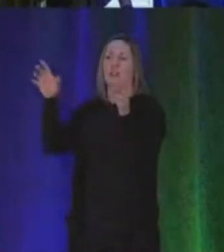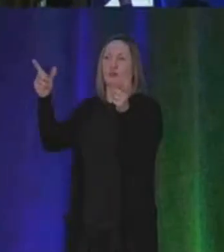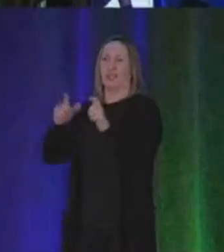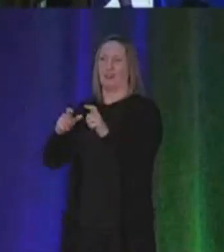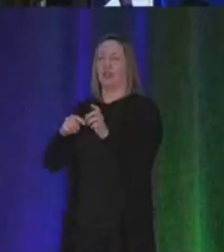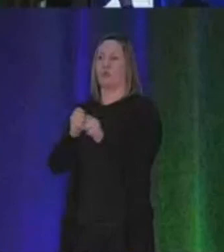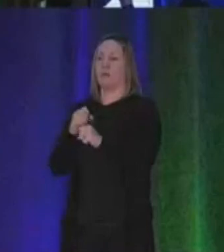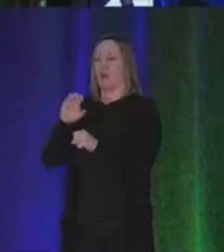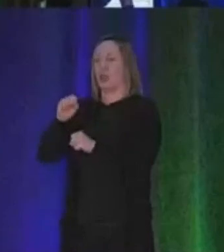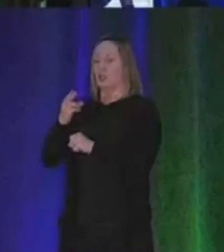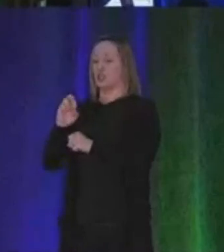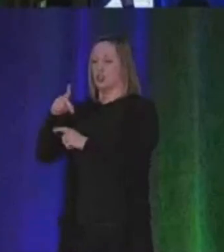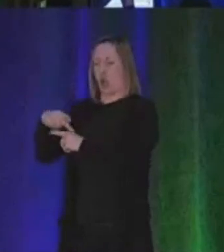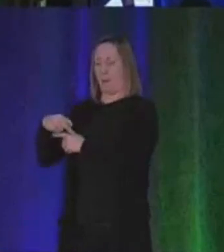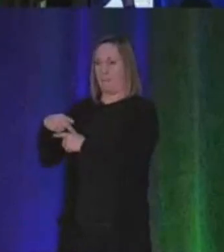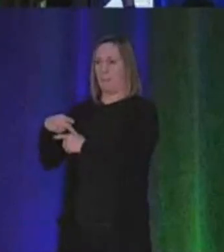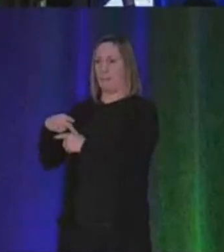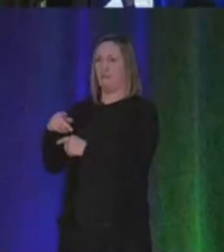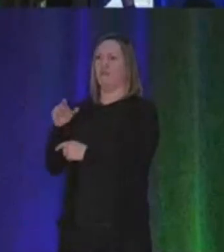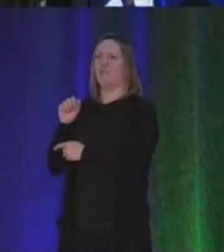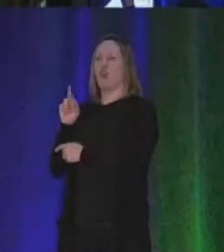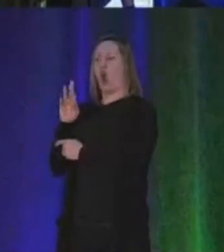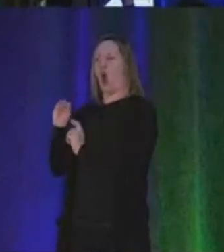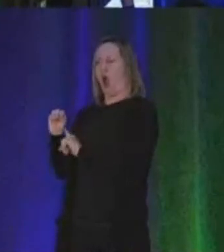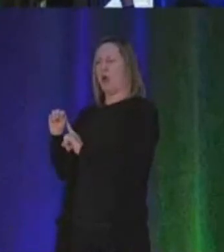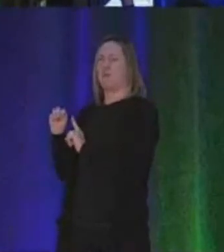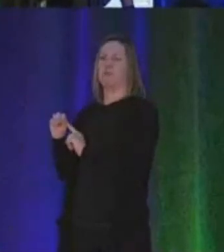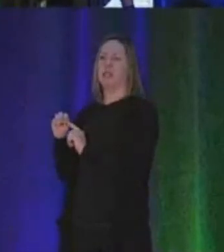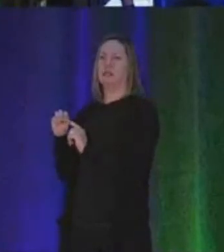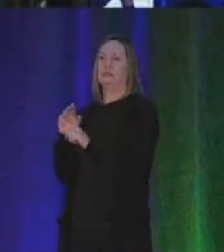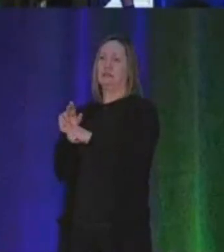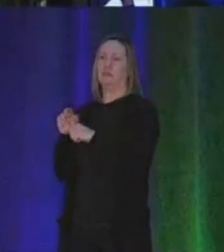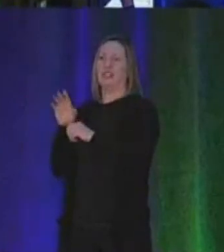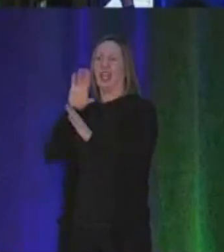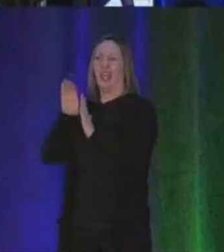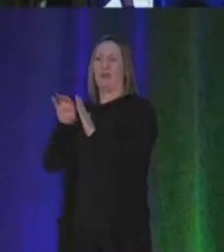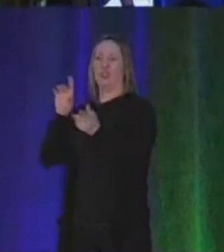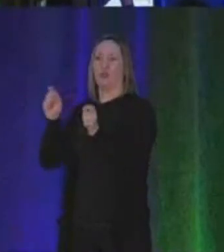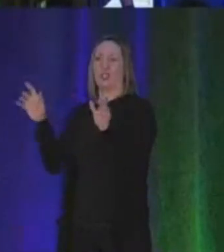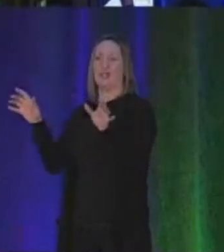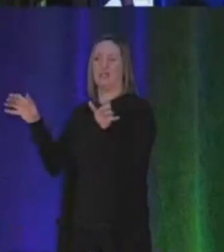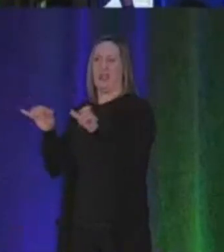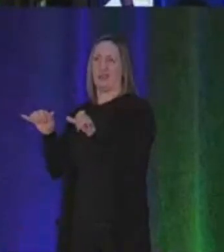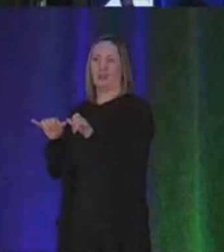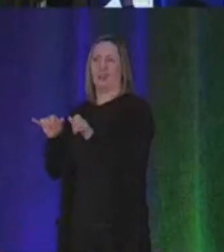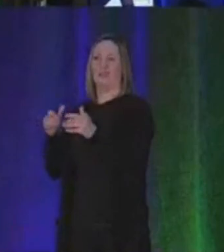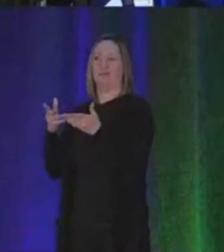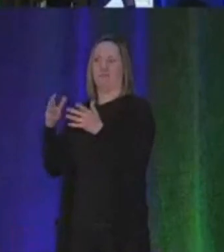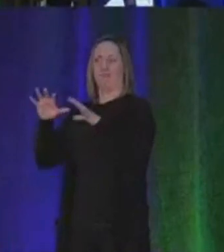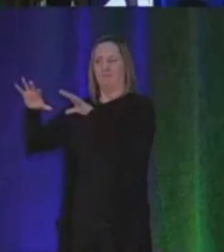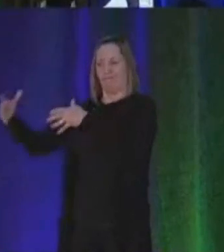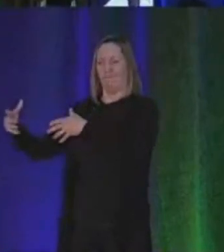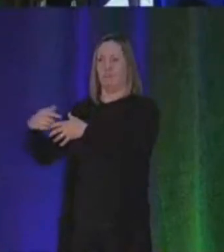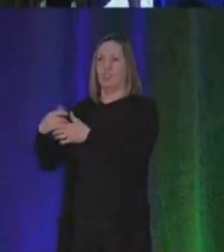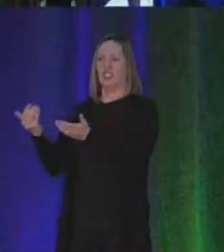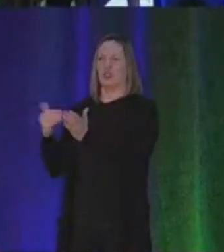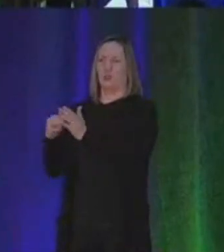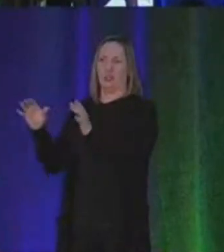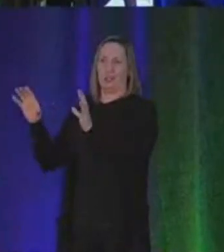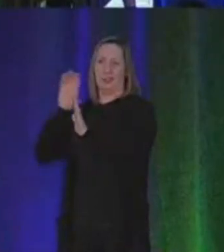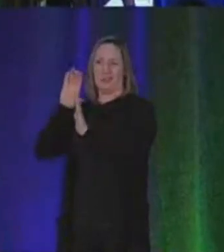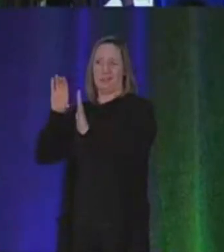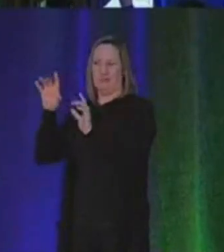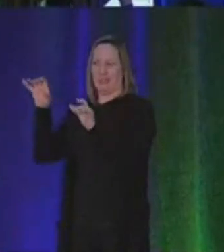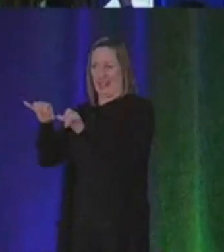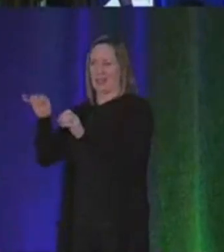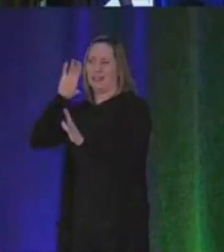called Sharp for ARM. Sharp is a native image resizing library that has JavaScript bindings for it. It just resizes images very